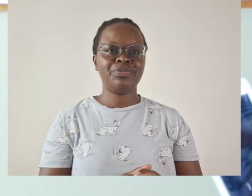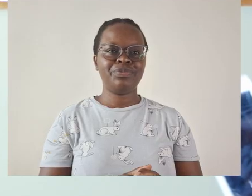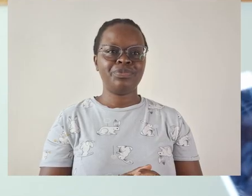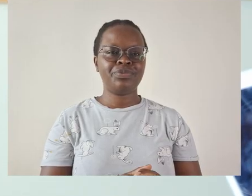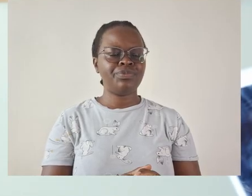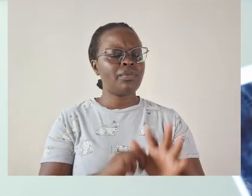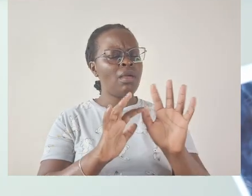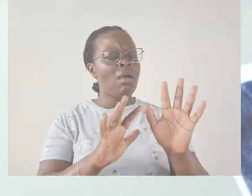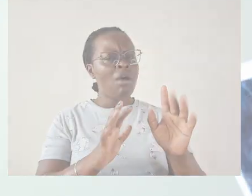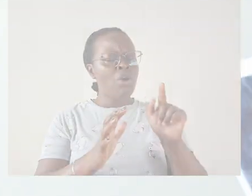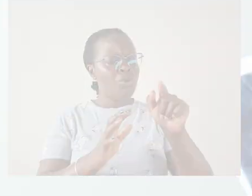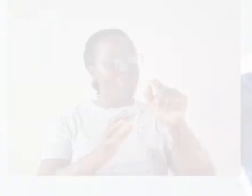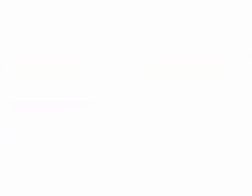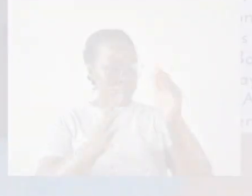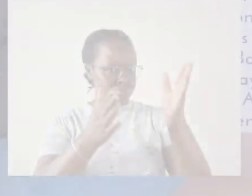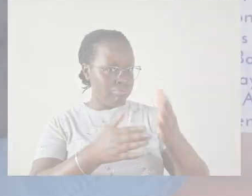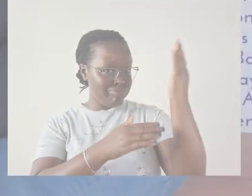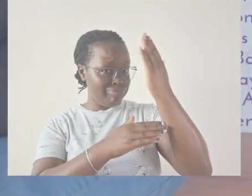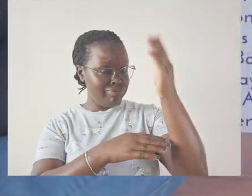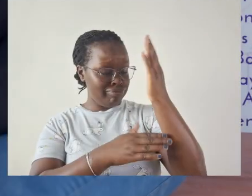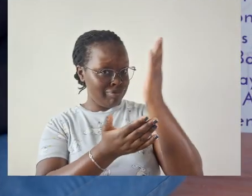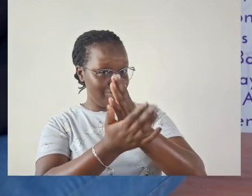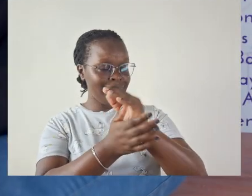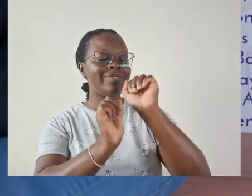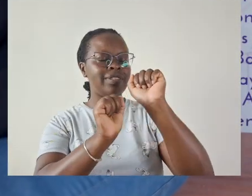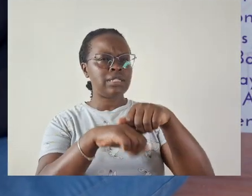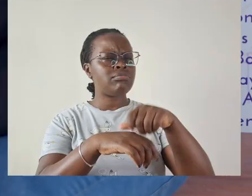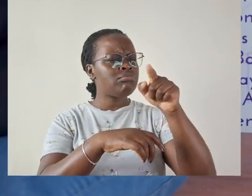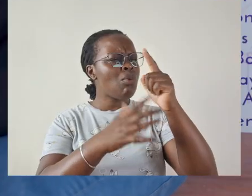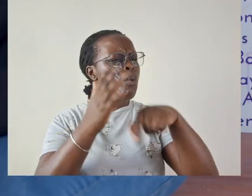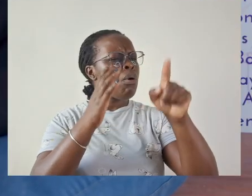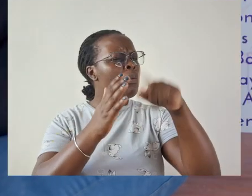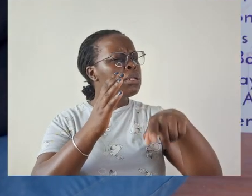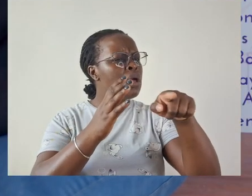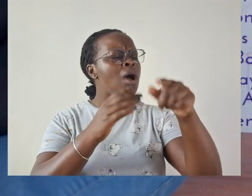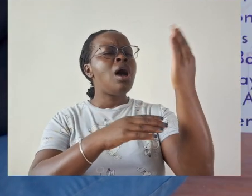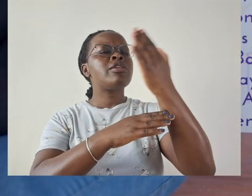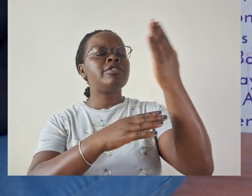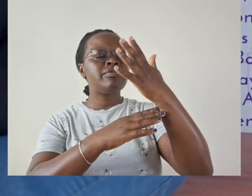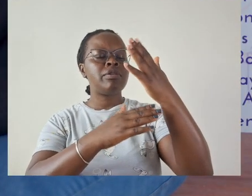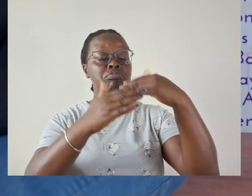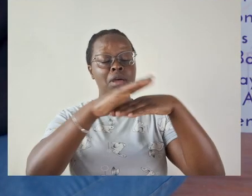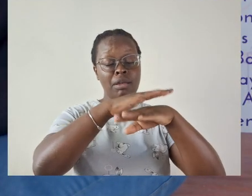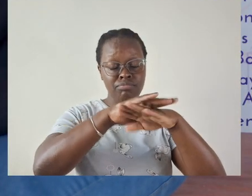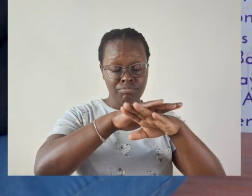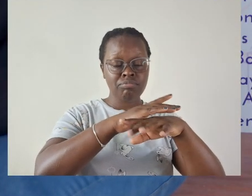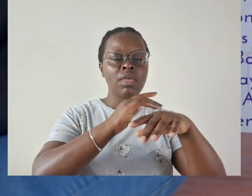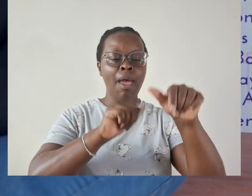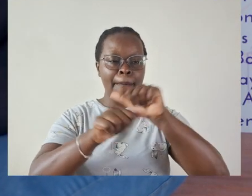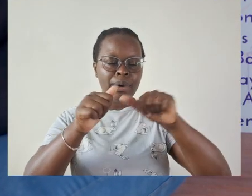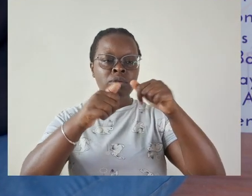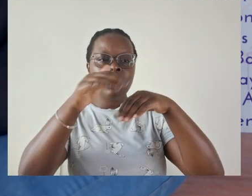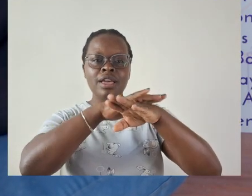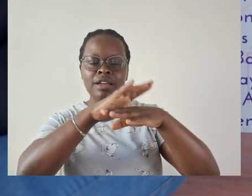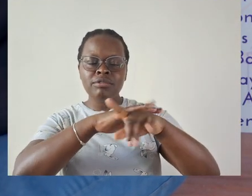This is a bit about what your presentation was on. It was about inclusive and accessible learning for each and every learner, whether in Kenya or not